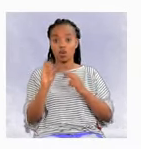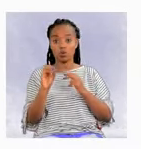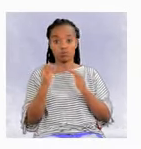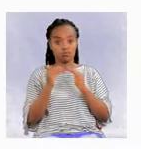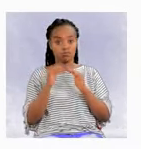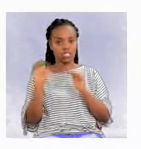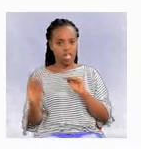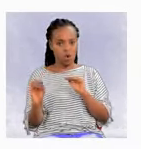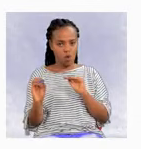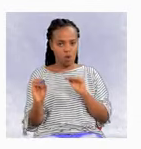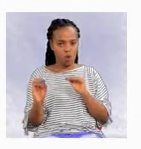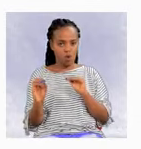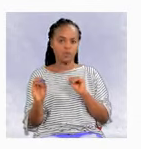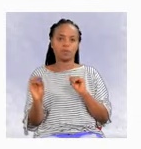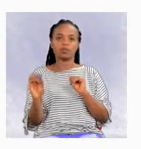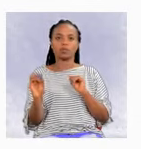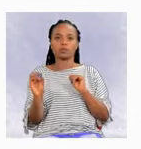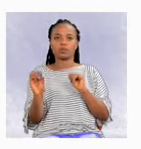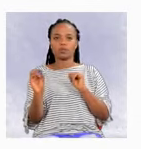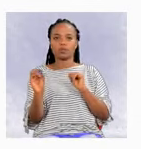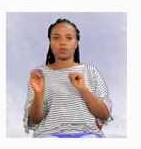0,